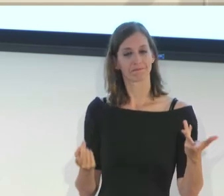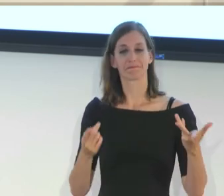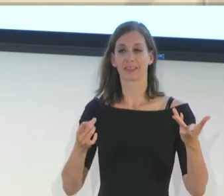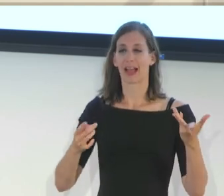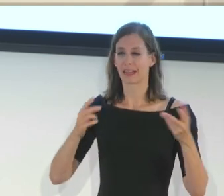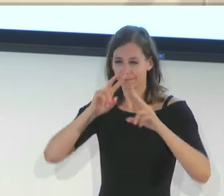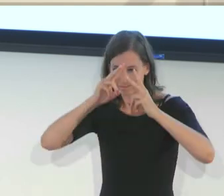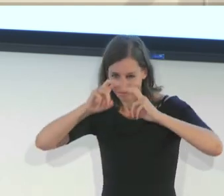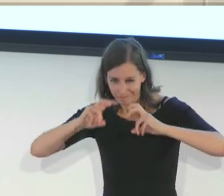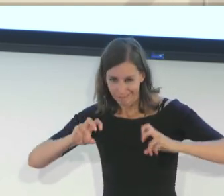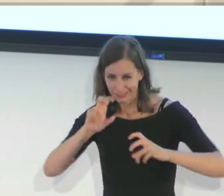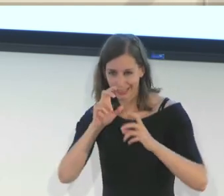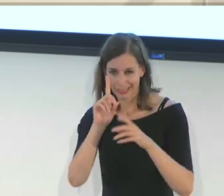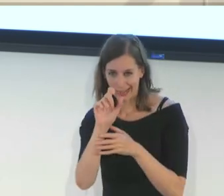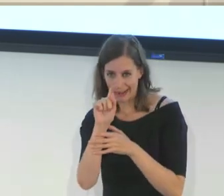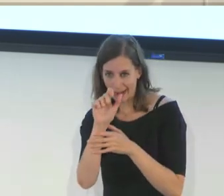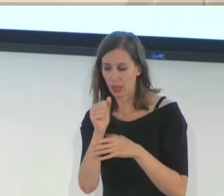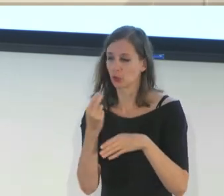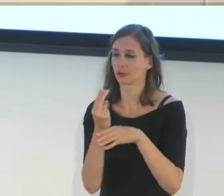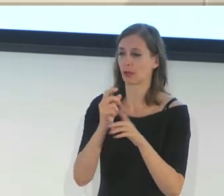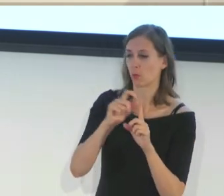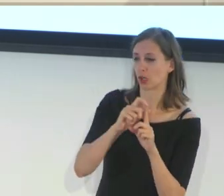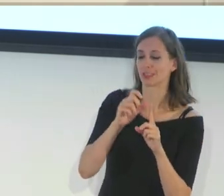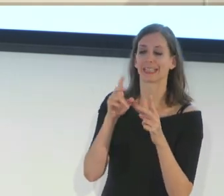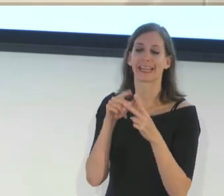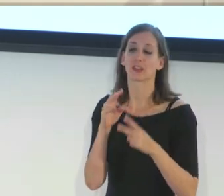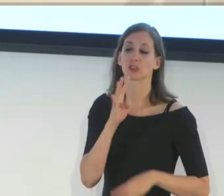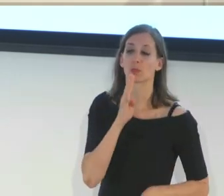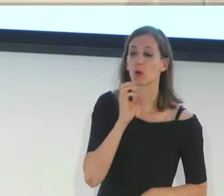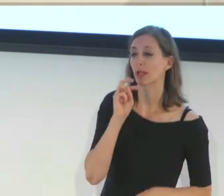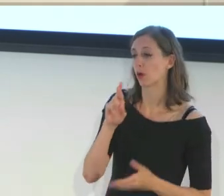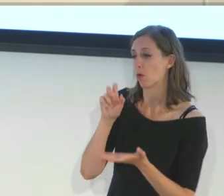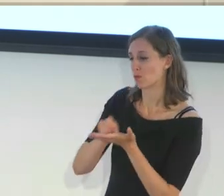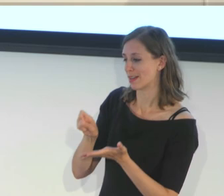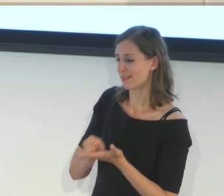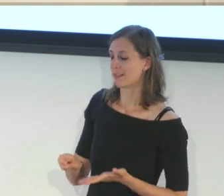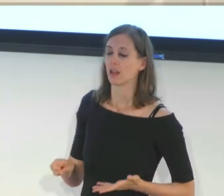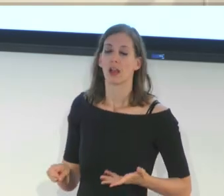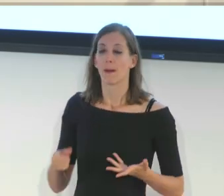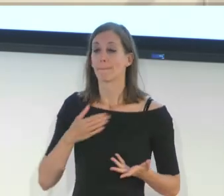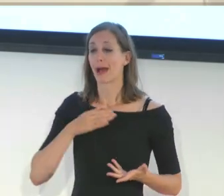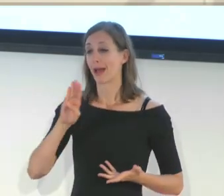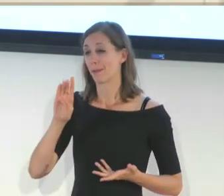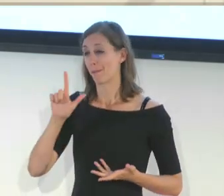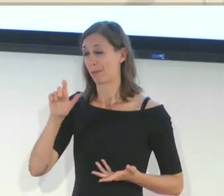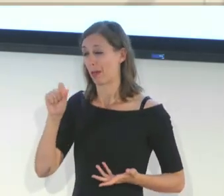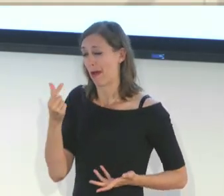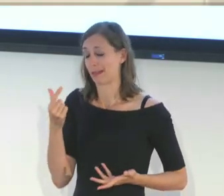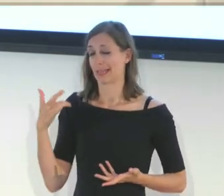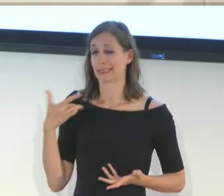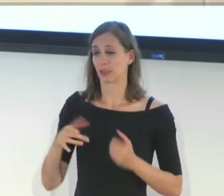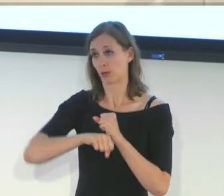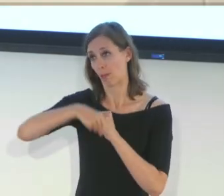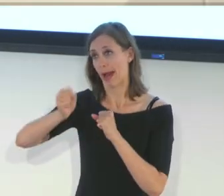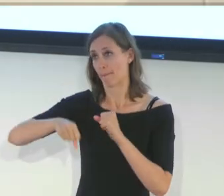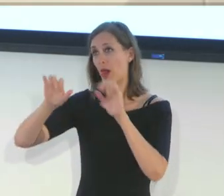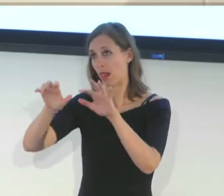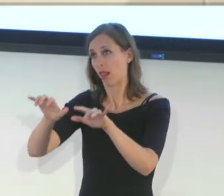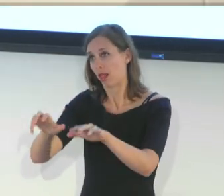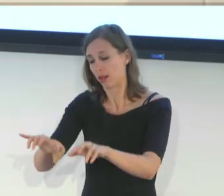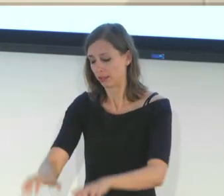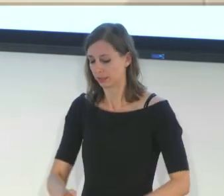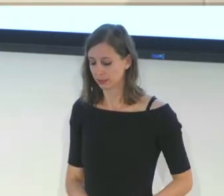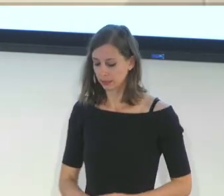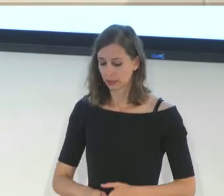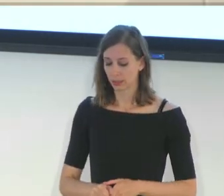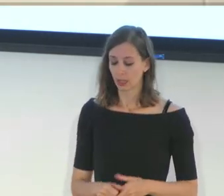spoken or written. I write a lot of long blog posts that ramble. And a lot of the times I'm interacting with